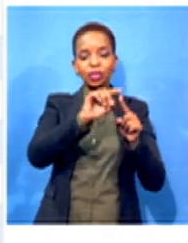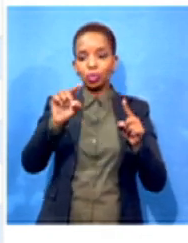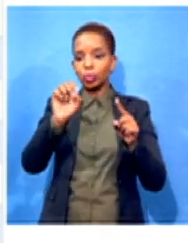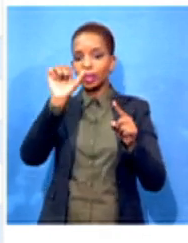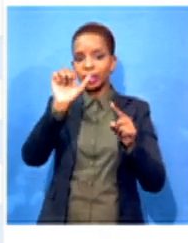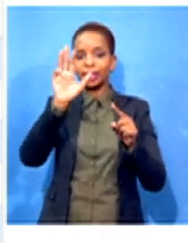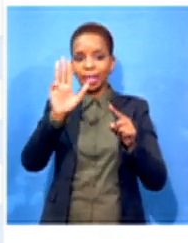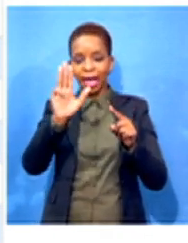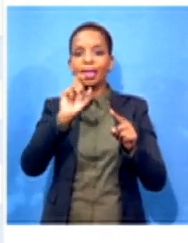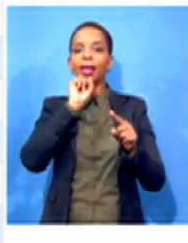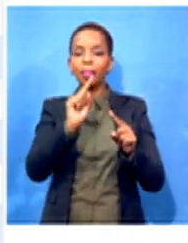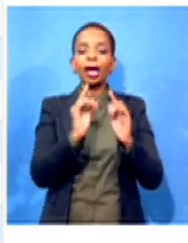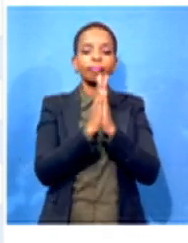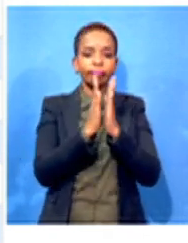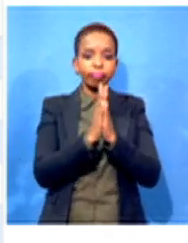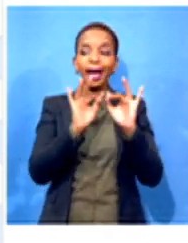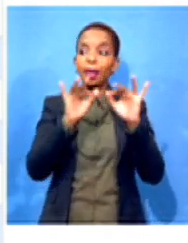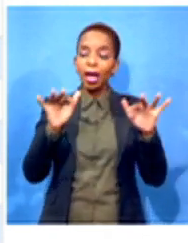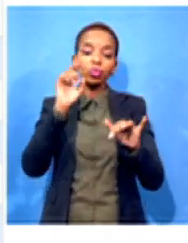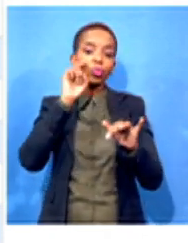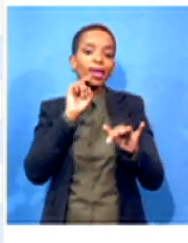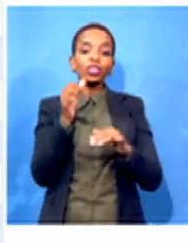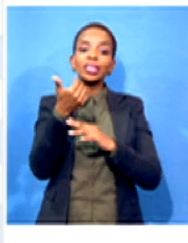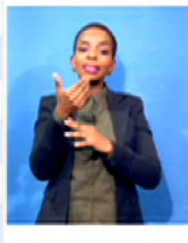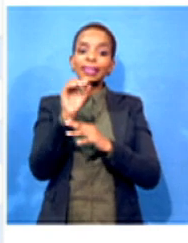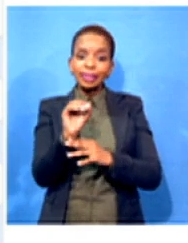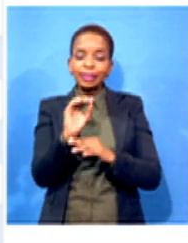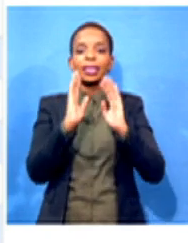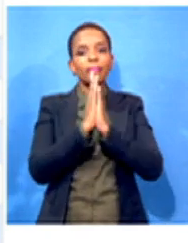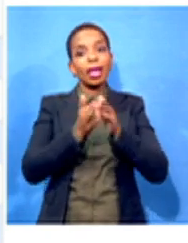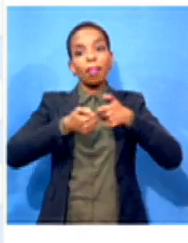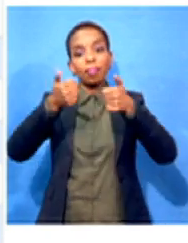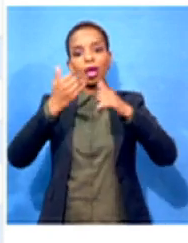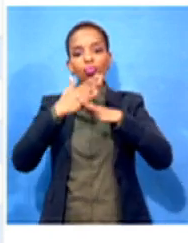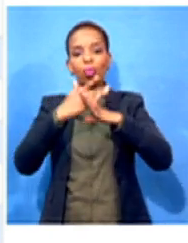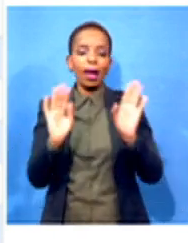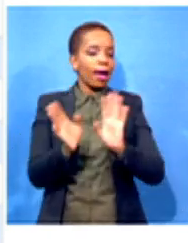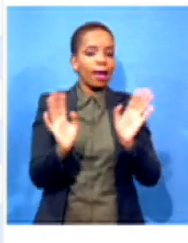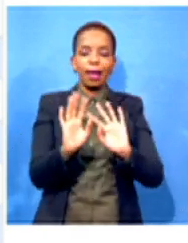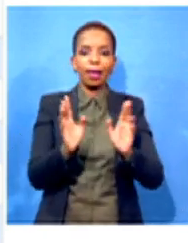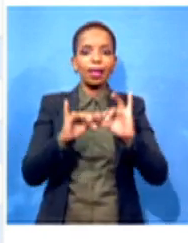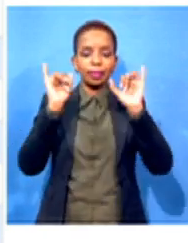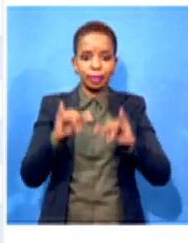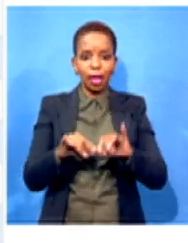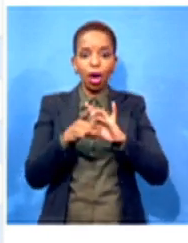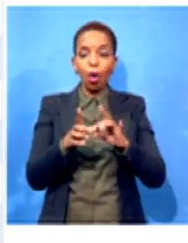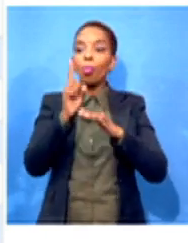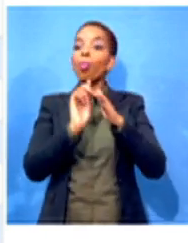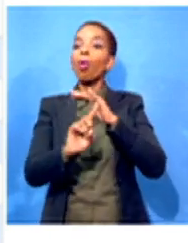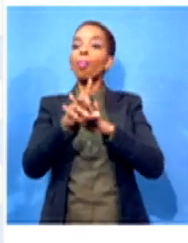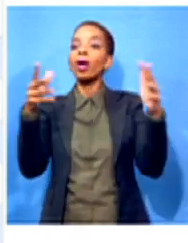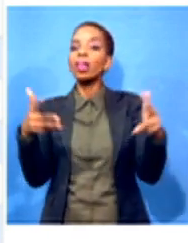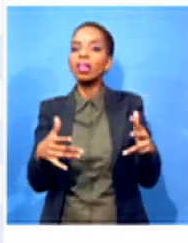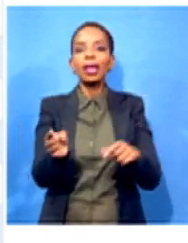Please, anybody over 60 should take care and try not go back to work. Try not to get out as much as, you know, somebody that is